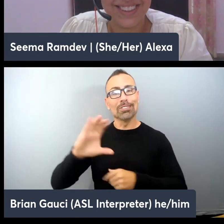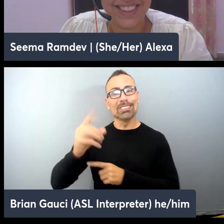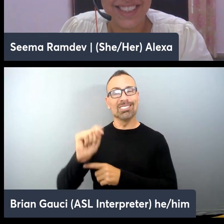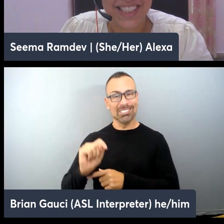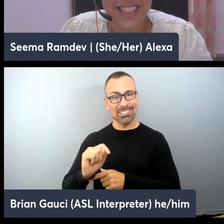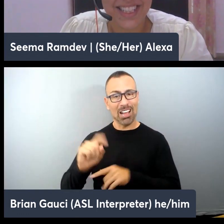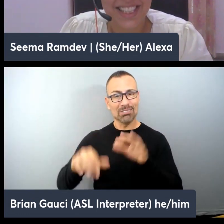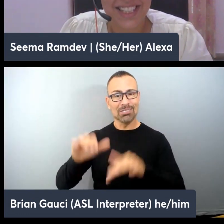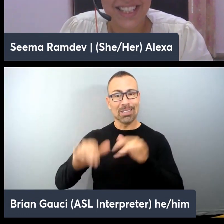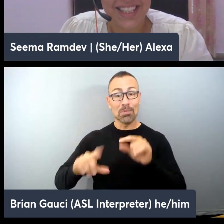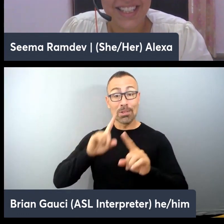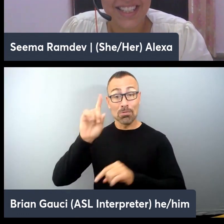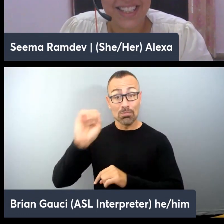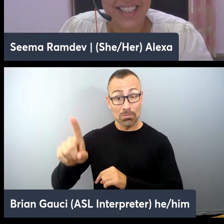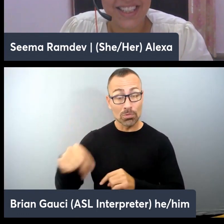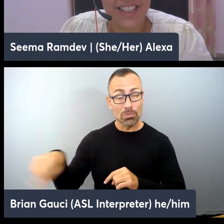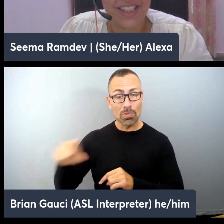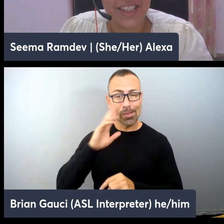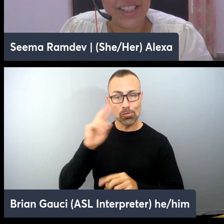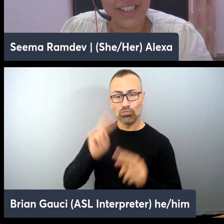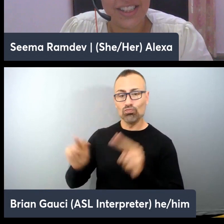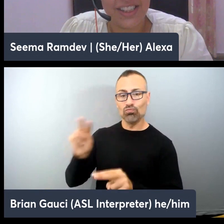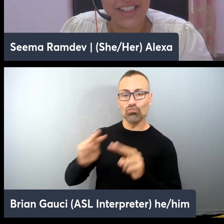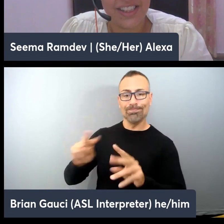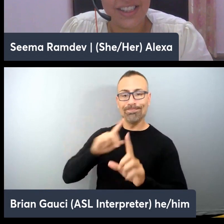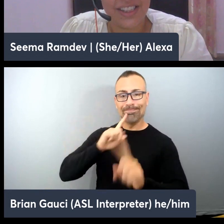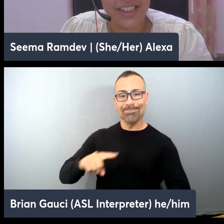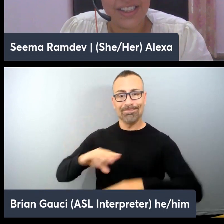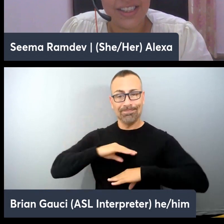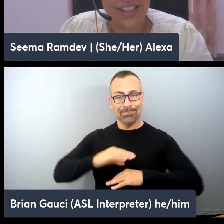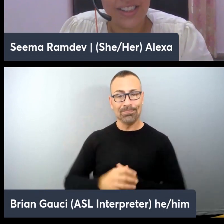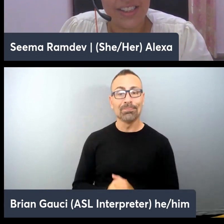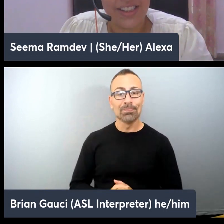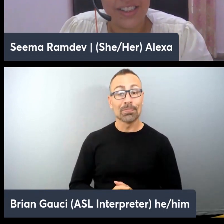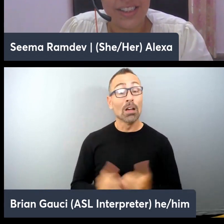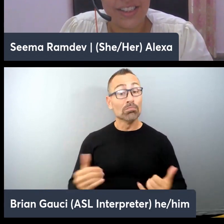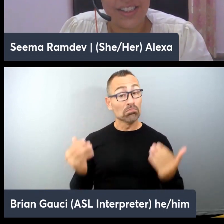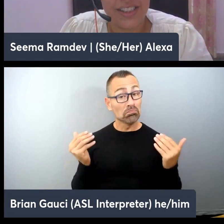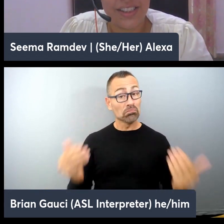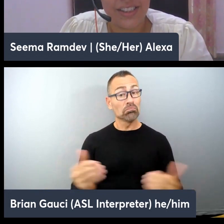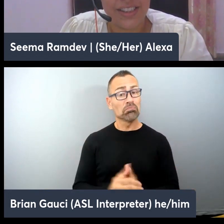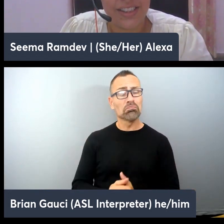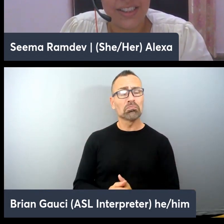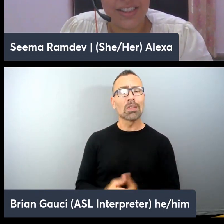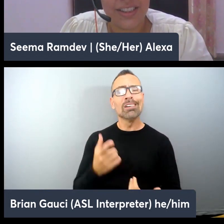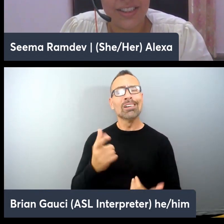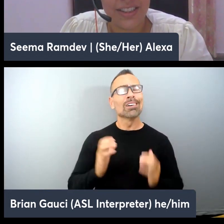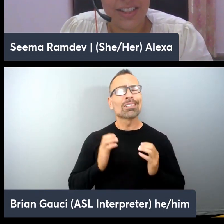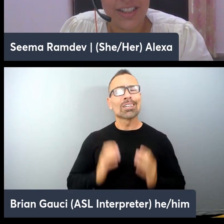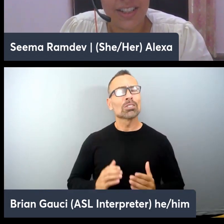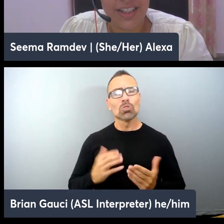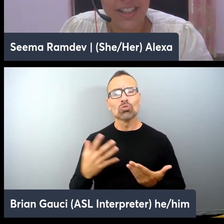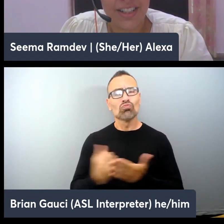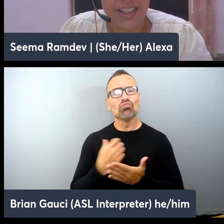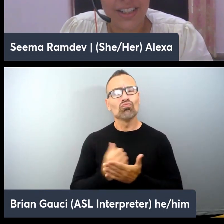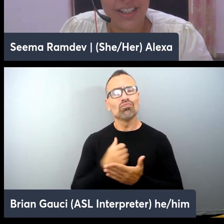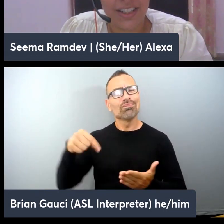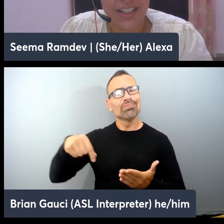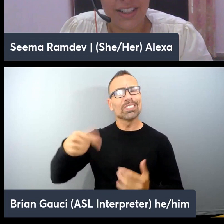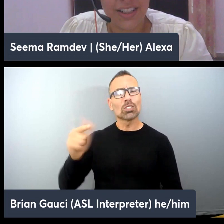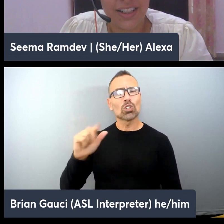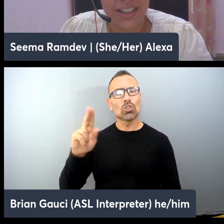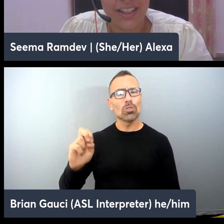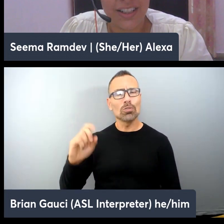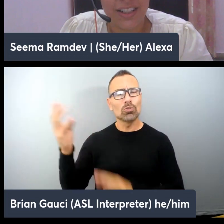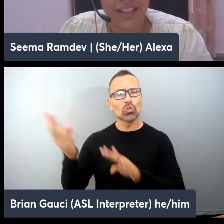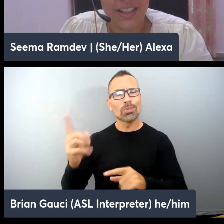them. Let's go ahead and move on. So when would customers use Glue streaming? We talked about that just now, but what are some use cases for